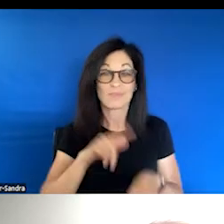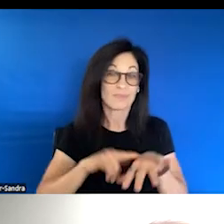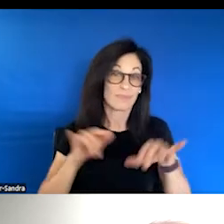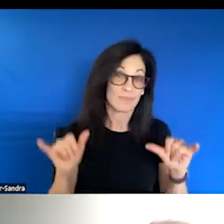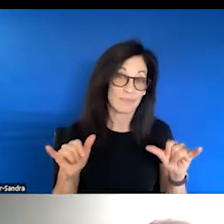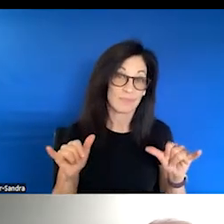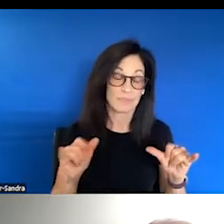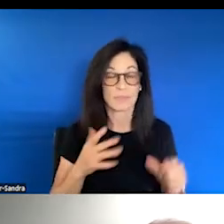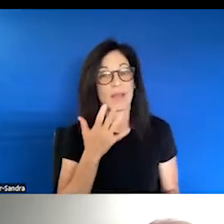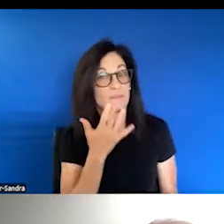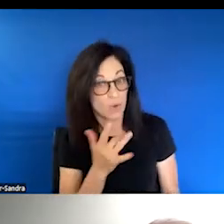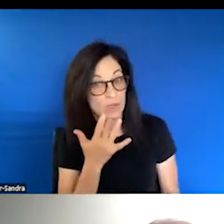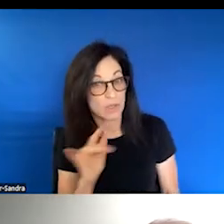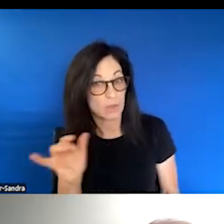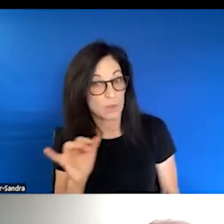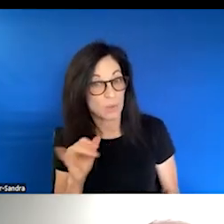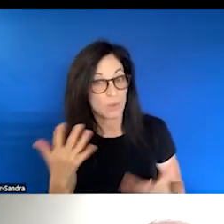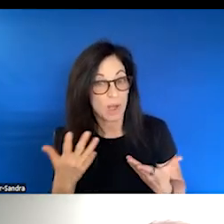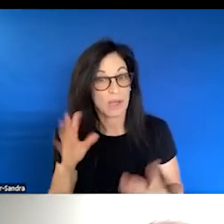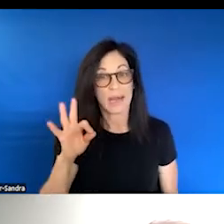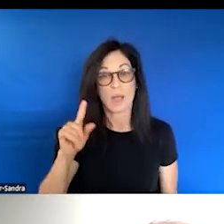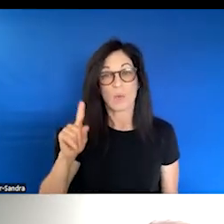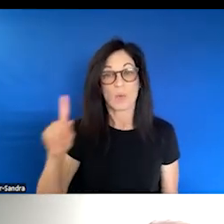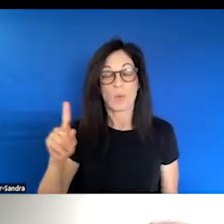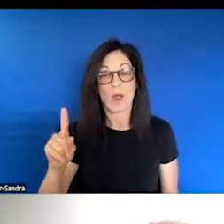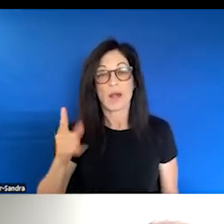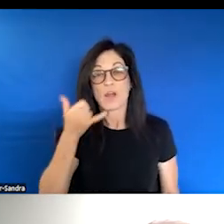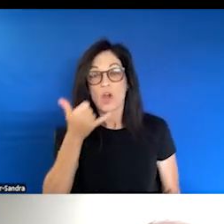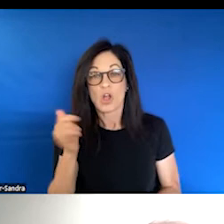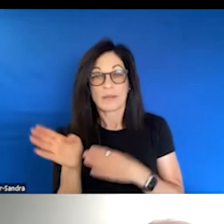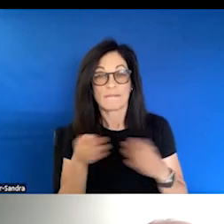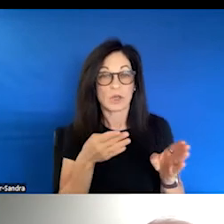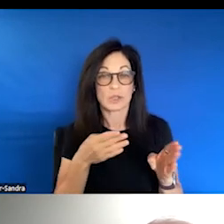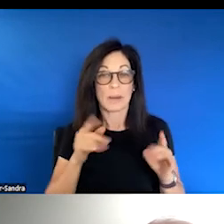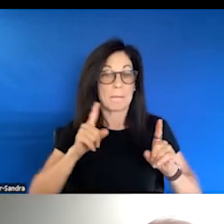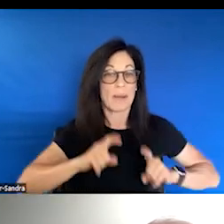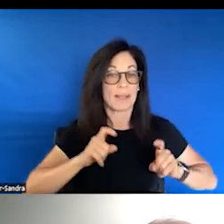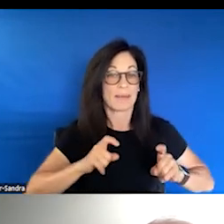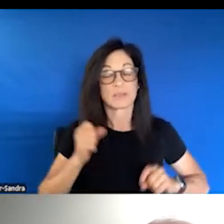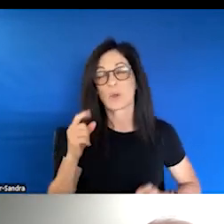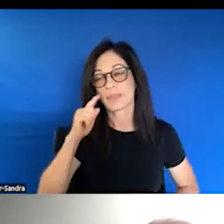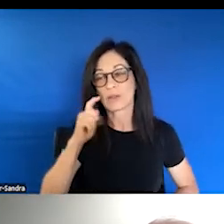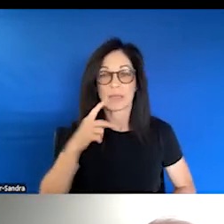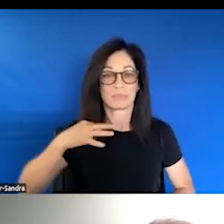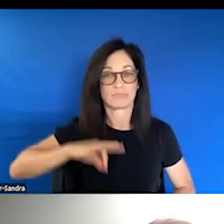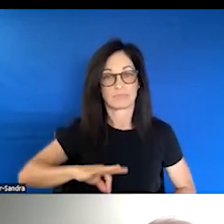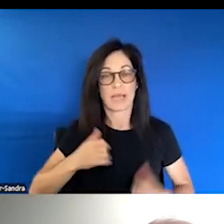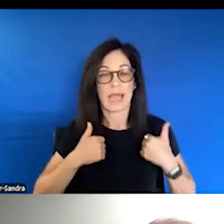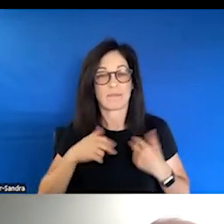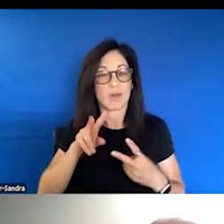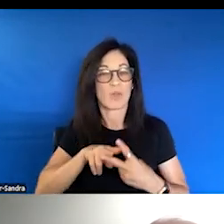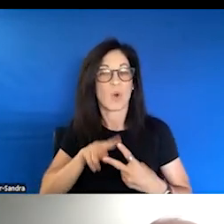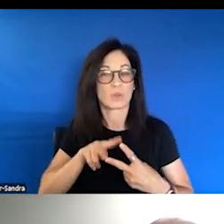and fortunately so, a 911 call diversion pilot. So I think it was really beneficial to have those